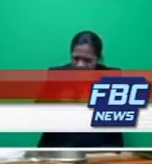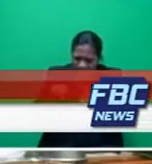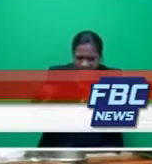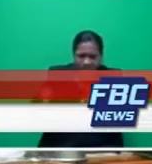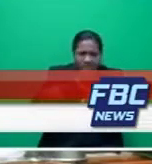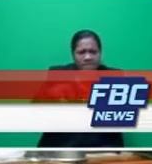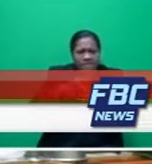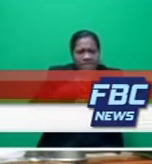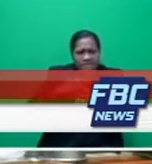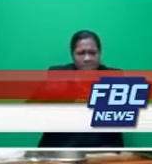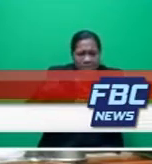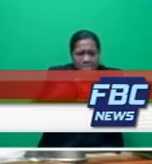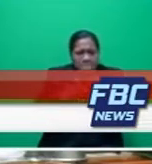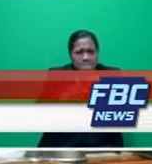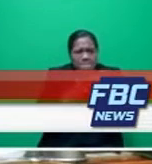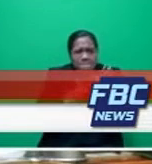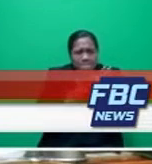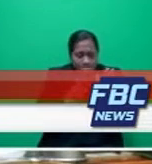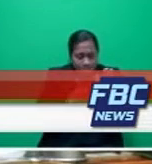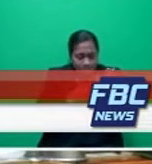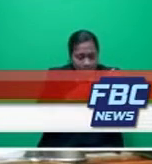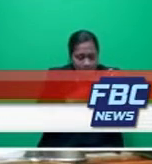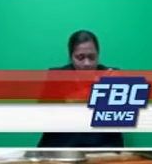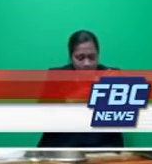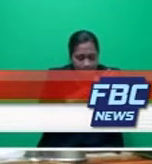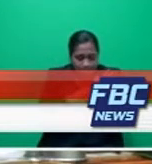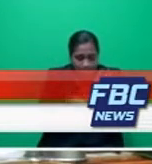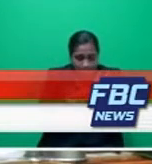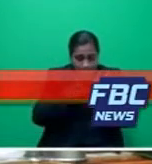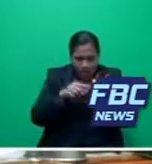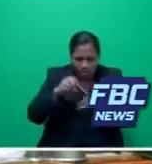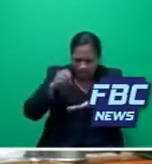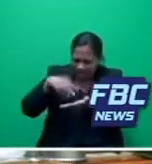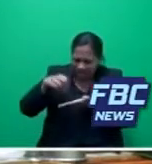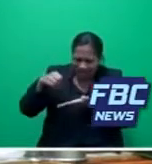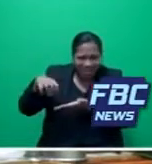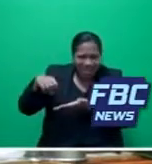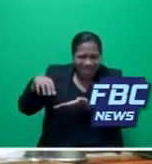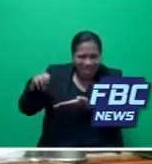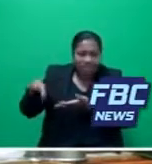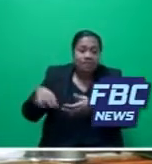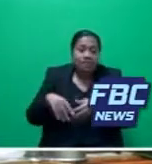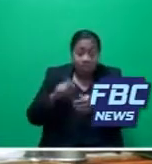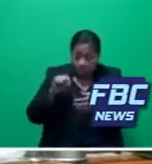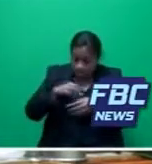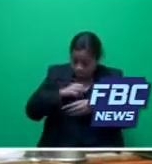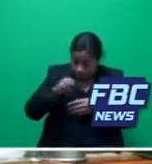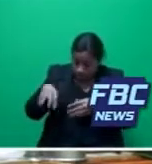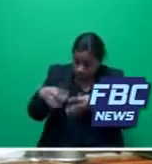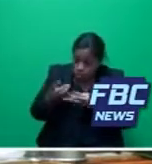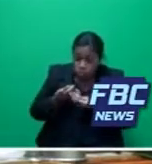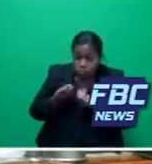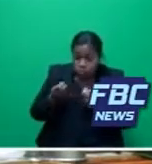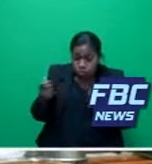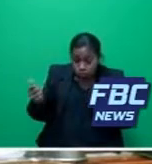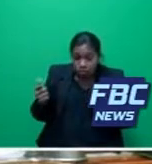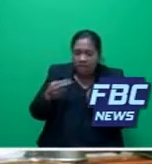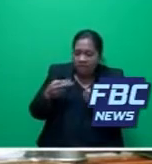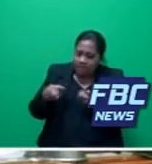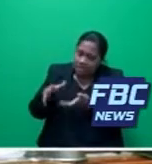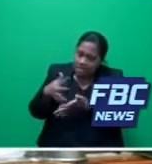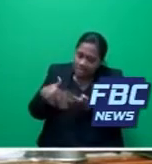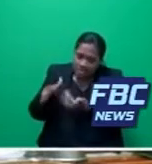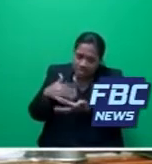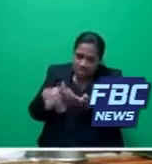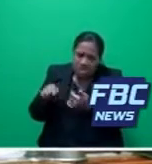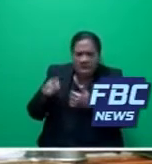manure will be dried up, and then this particular medium will be mixed. Mr. Speaker said the idea is